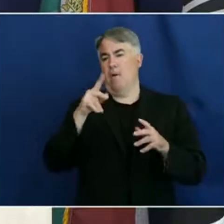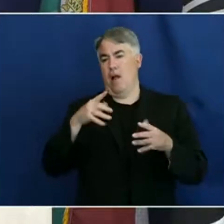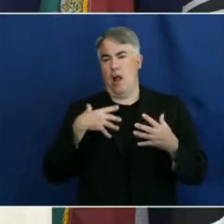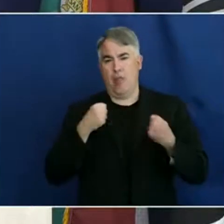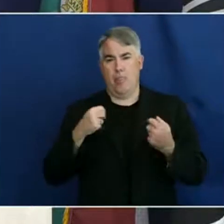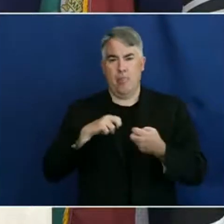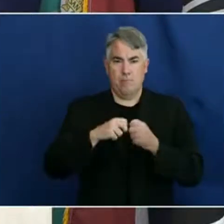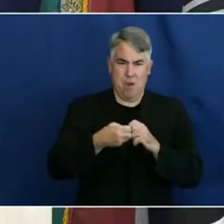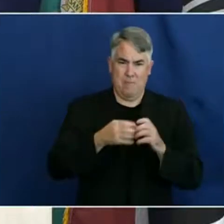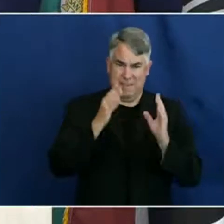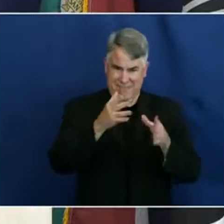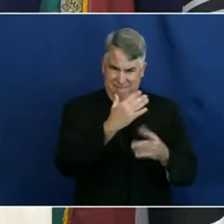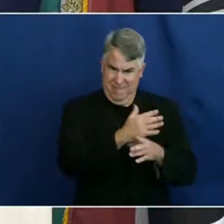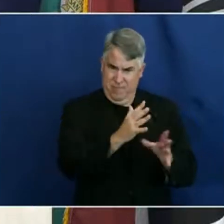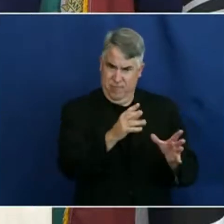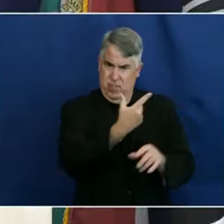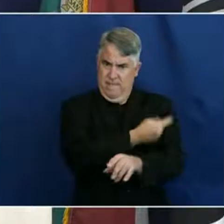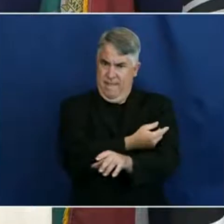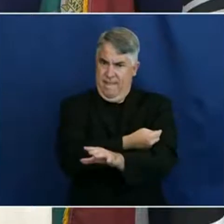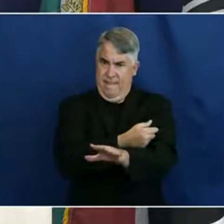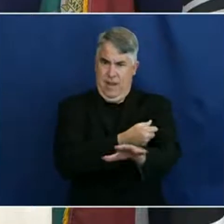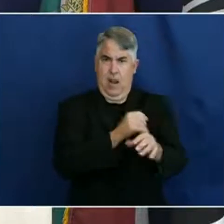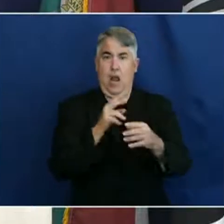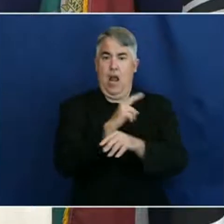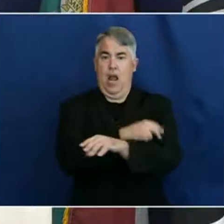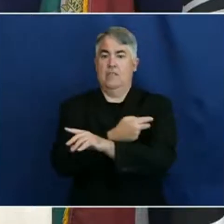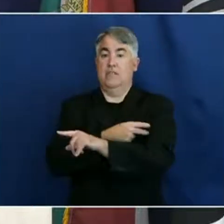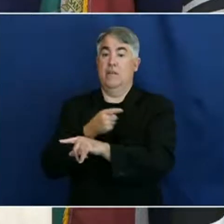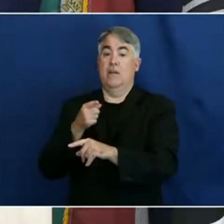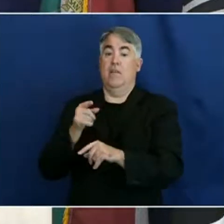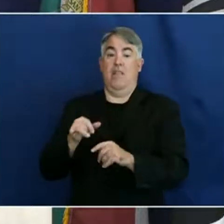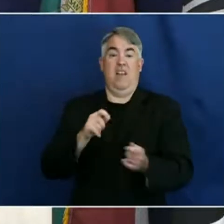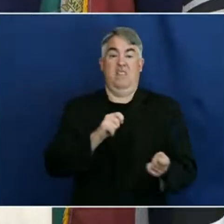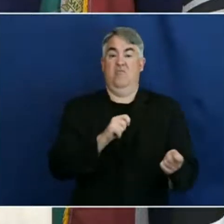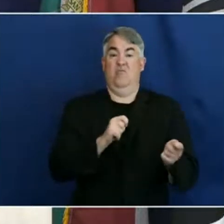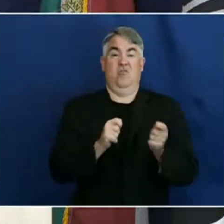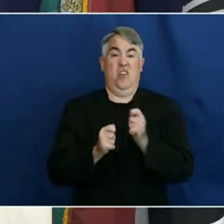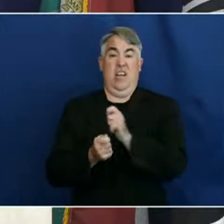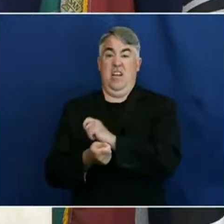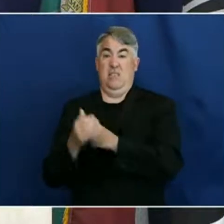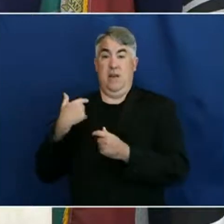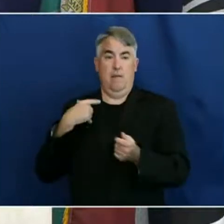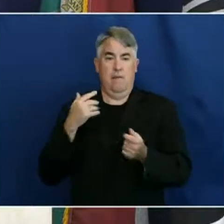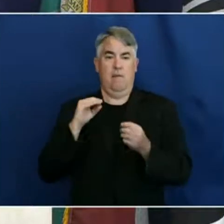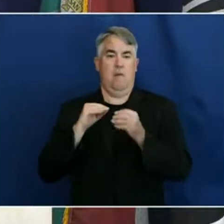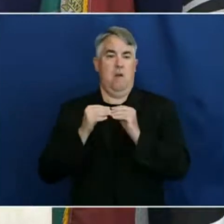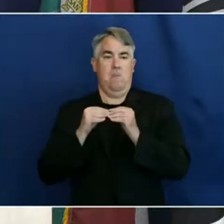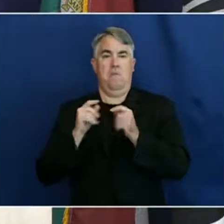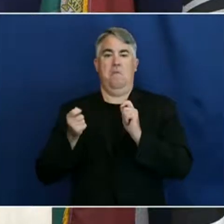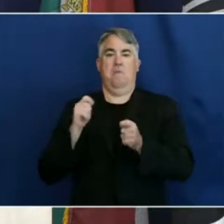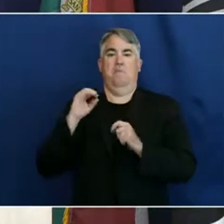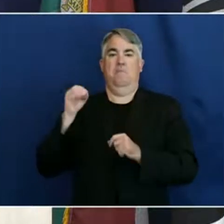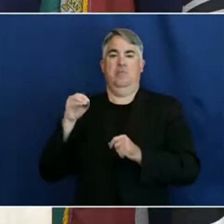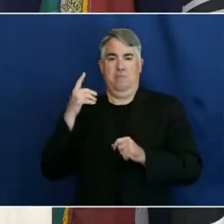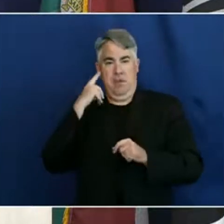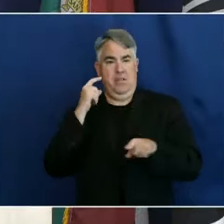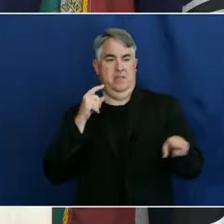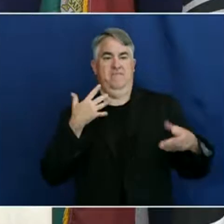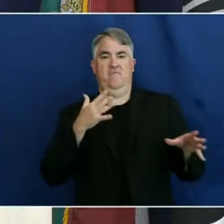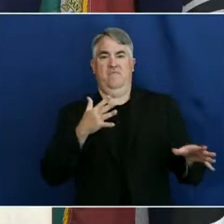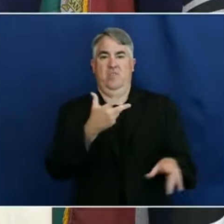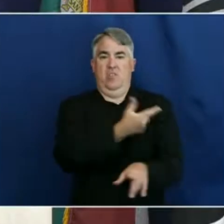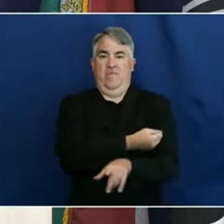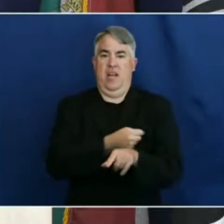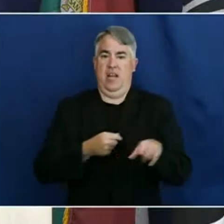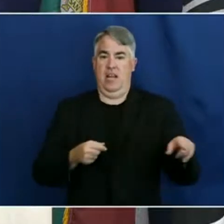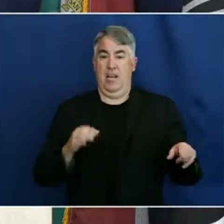the vast majority of hospitalizations, again, changes that formula and calculus a little bit. And so a slight uptick in cases is not the same cause